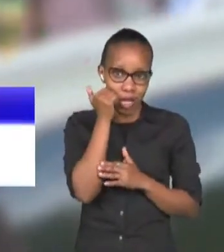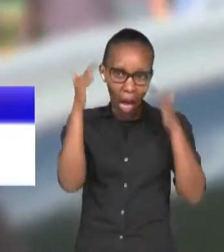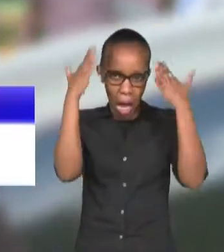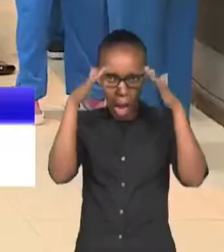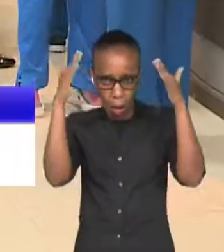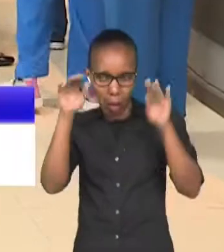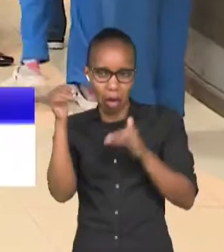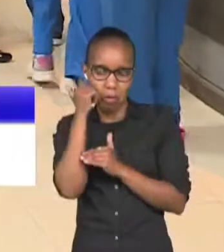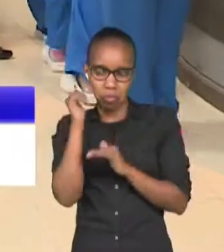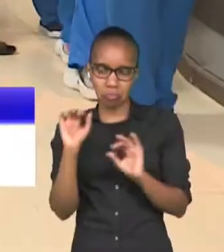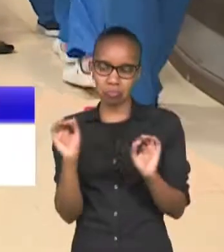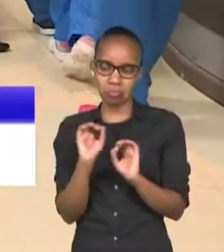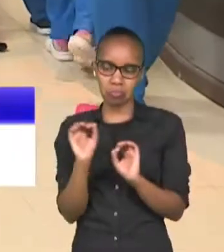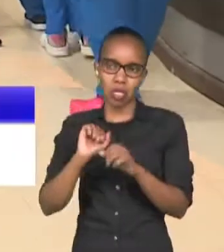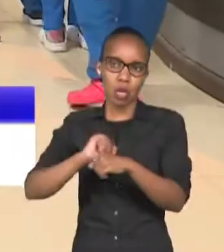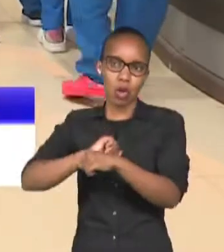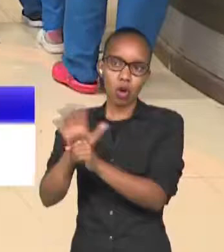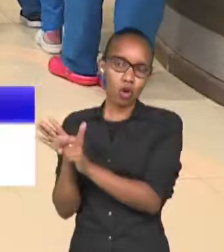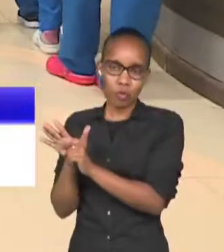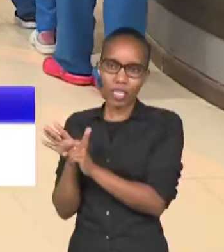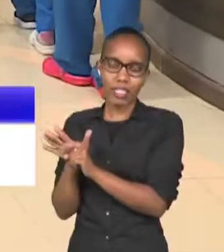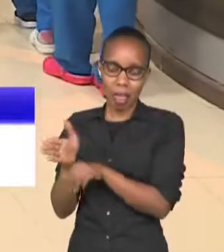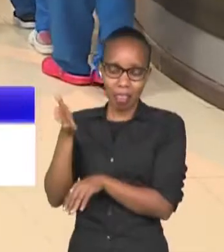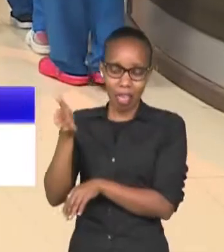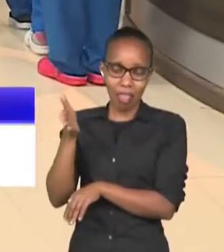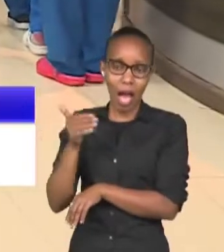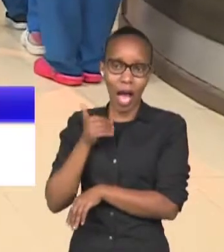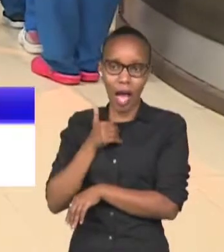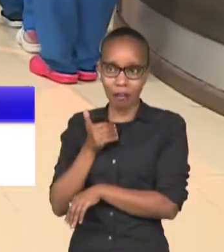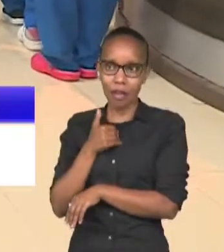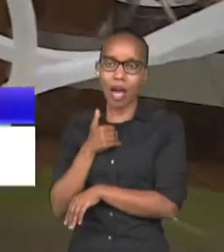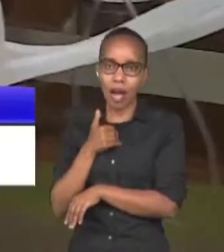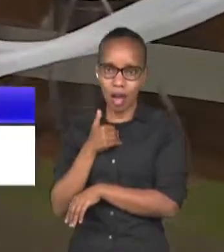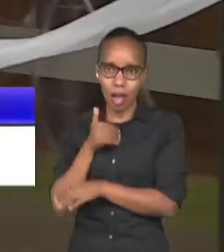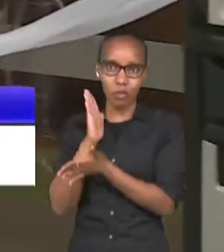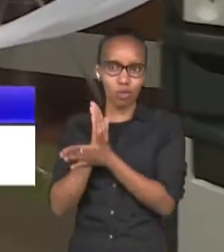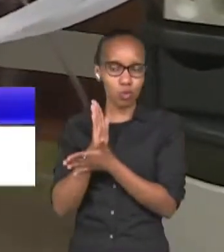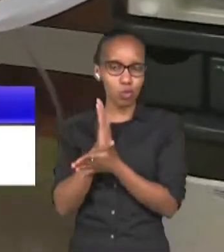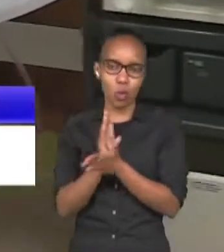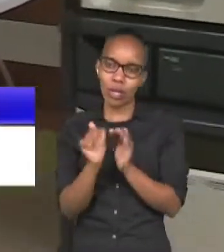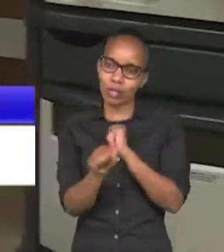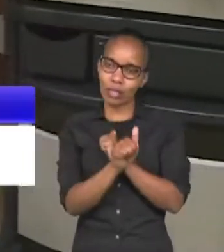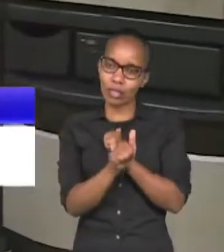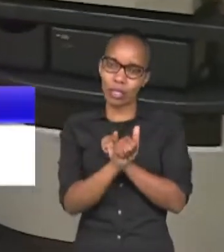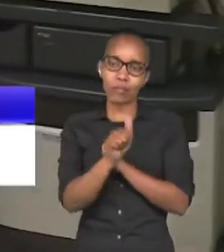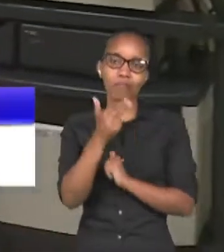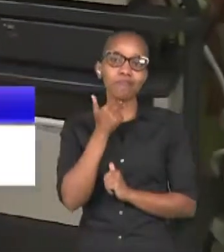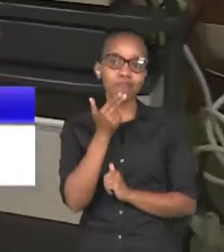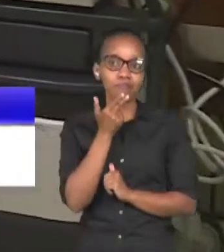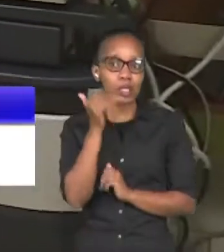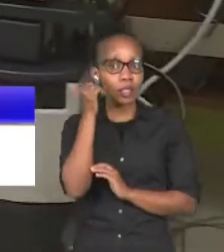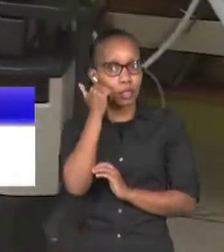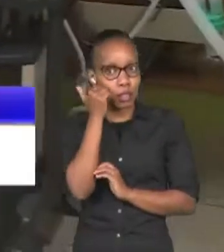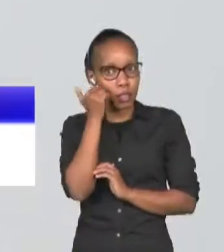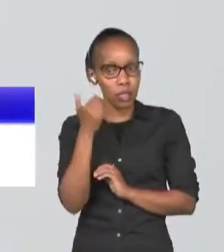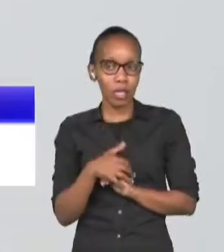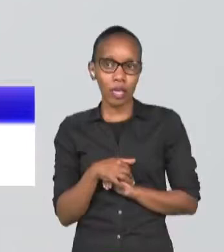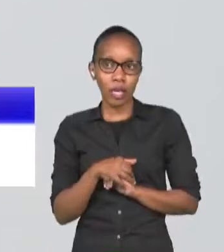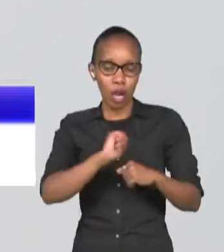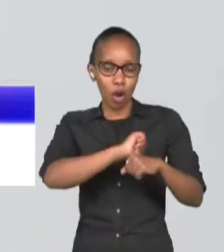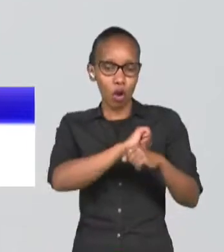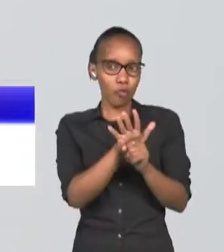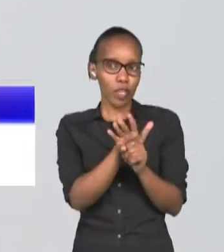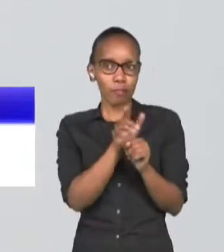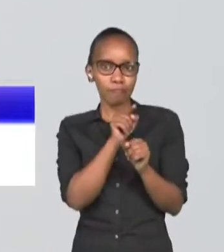with COVID-19 lurking in our corridors, this could result to another diabetes pandemic. The COVID seems to